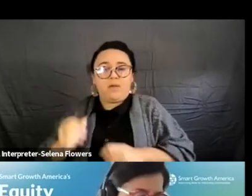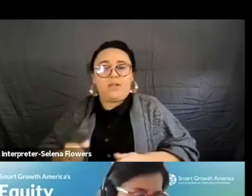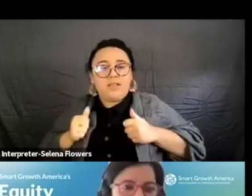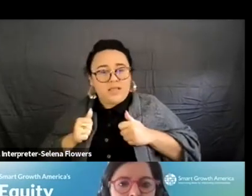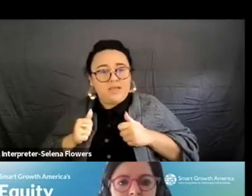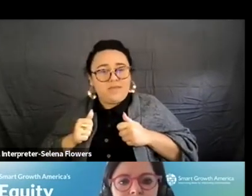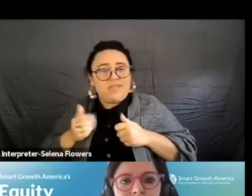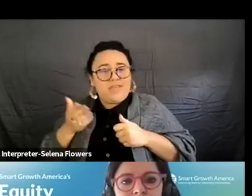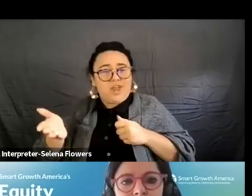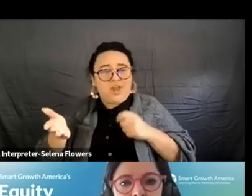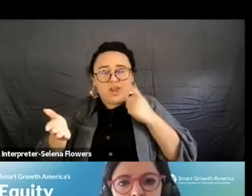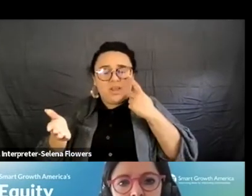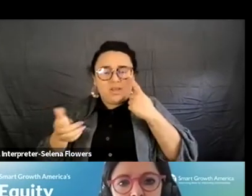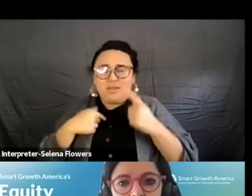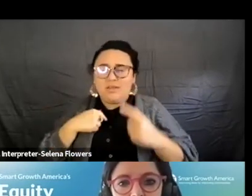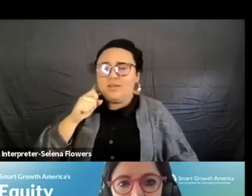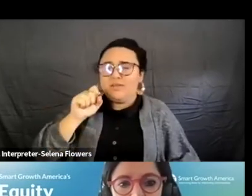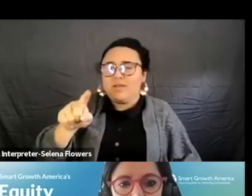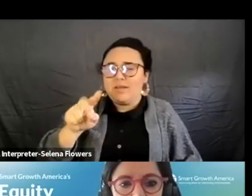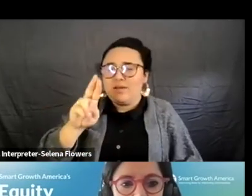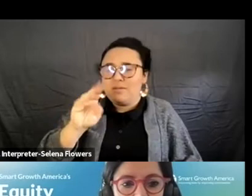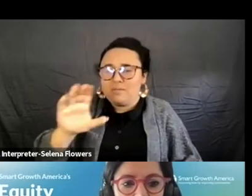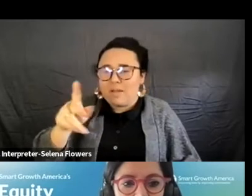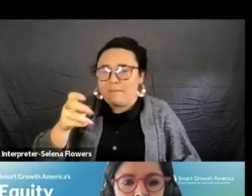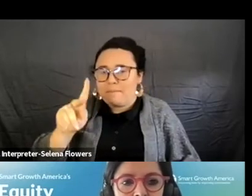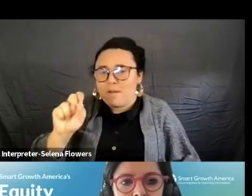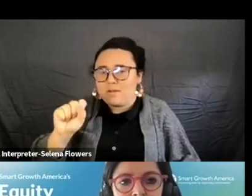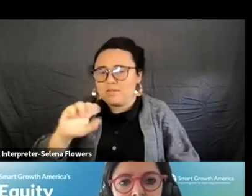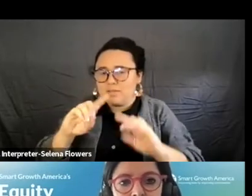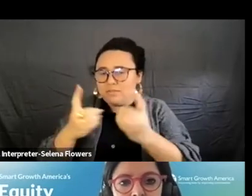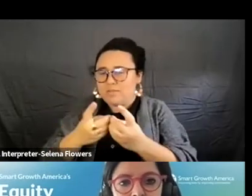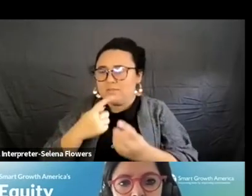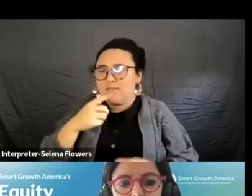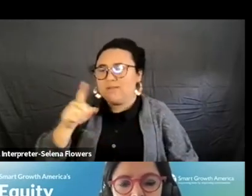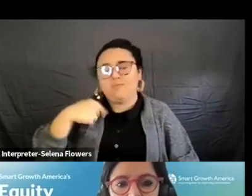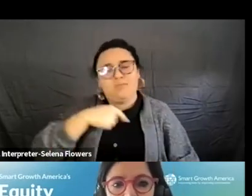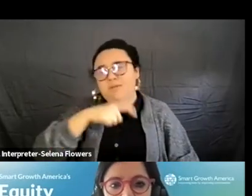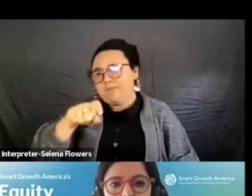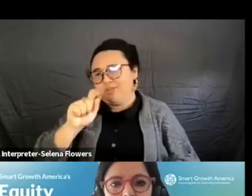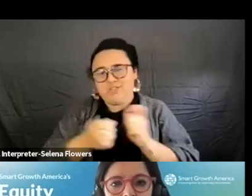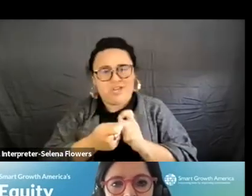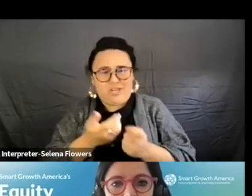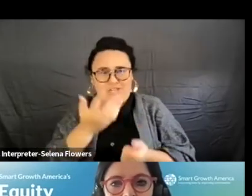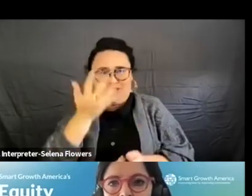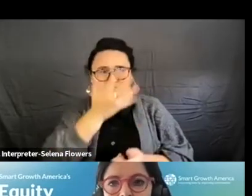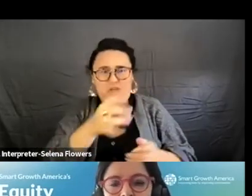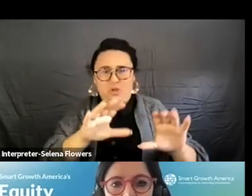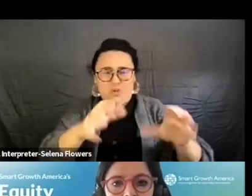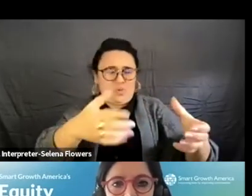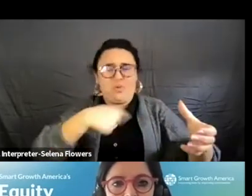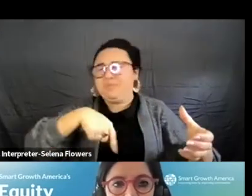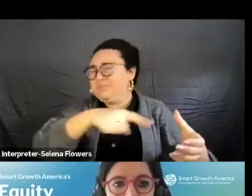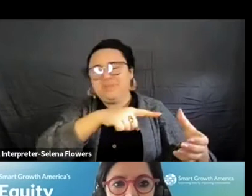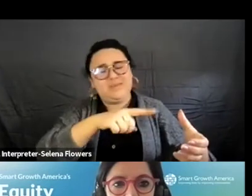Hill. And so I asked my Recreation and Parks Department at the time, like, we got to change this dynamic. We got to make sure that